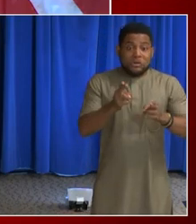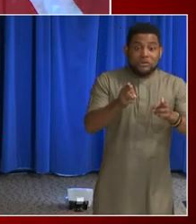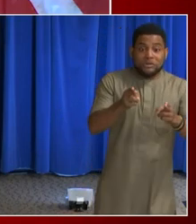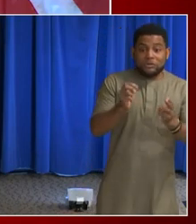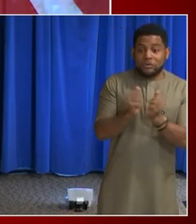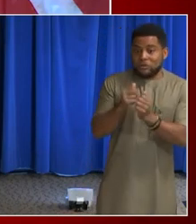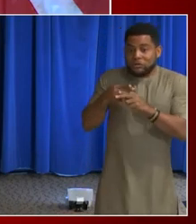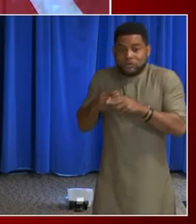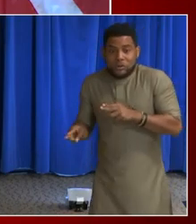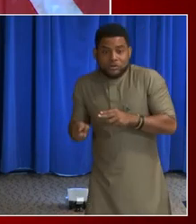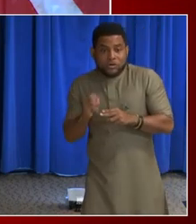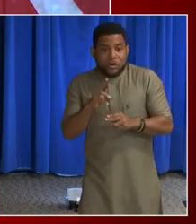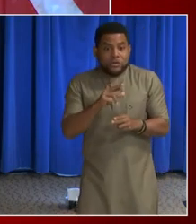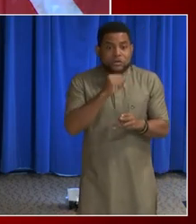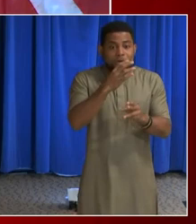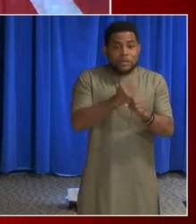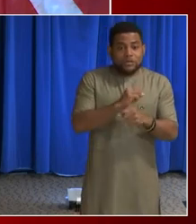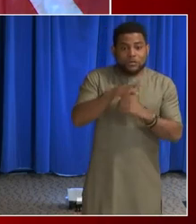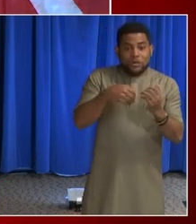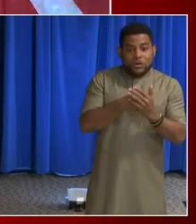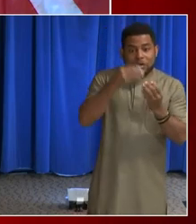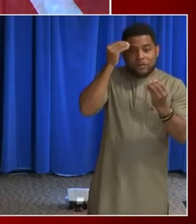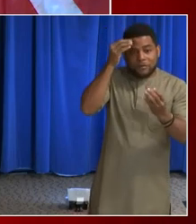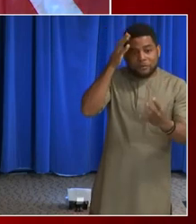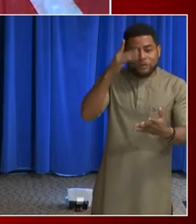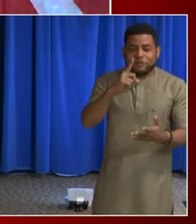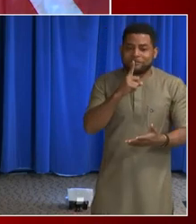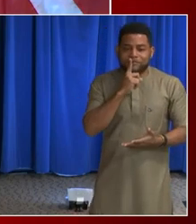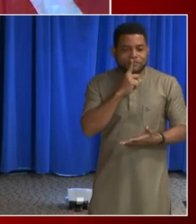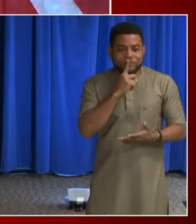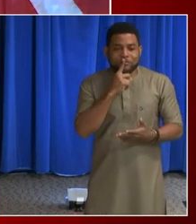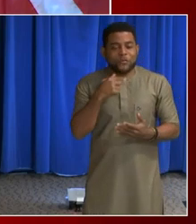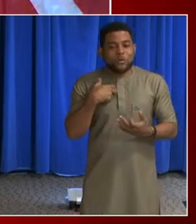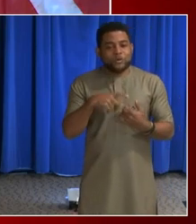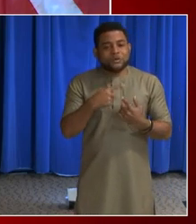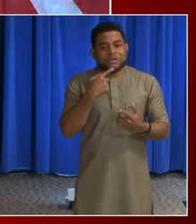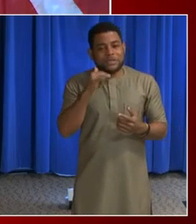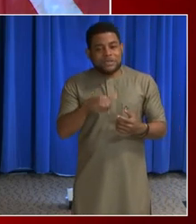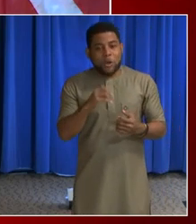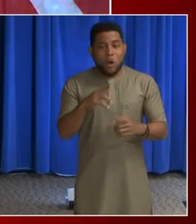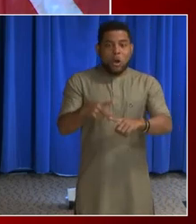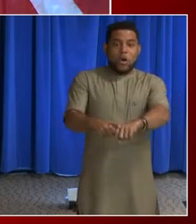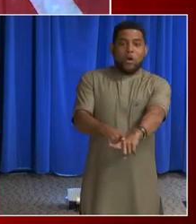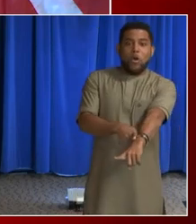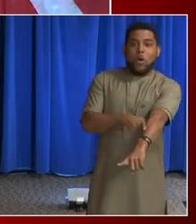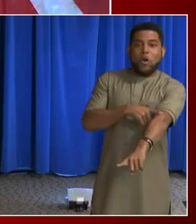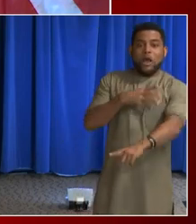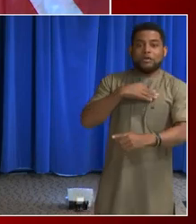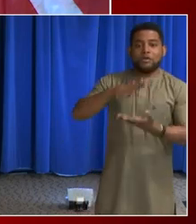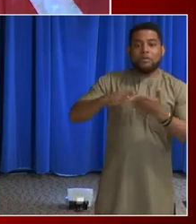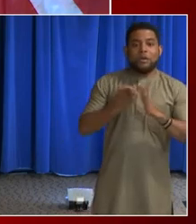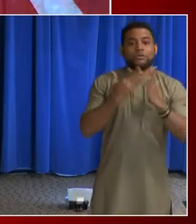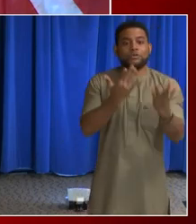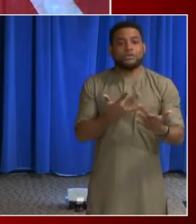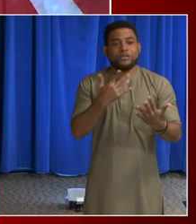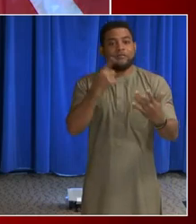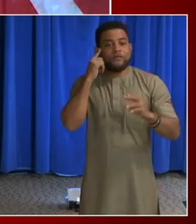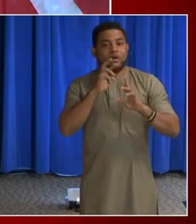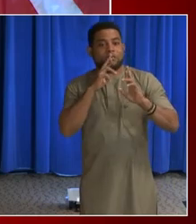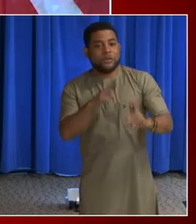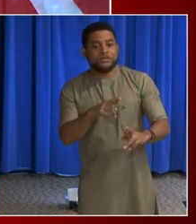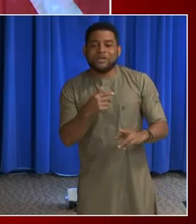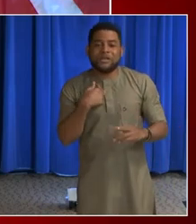get the information that we need, nor would we want to say that they took too long and the community was waiting for a response.